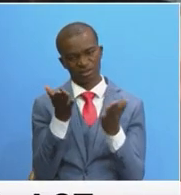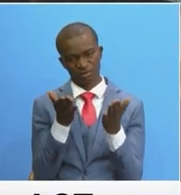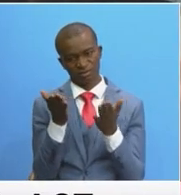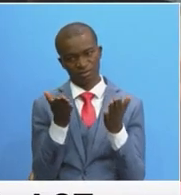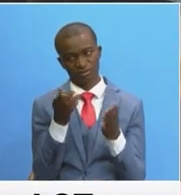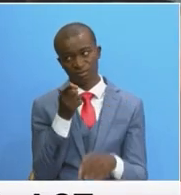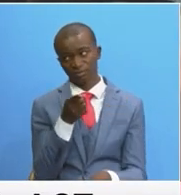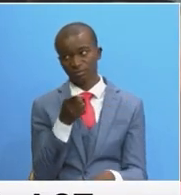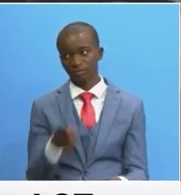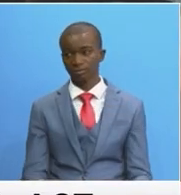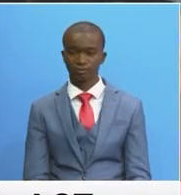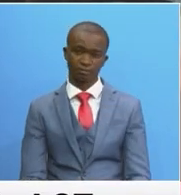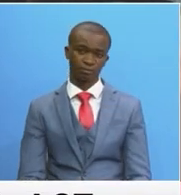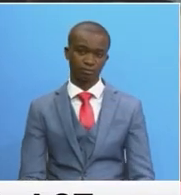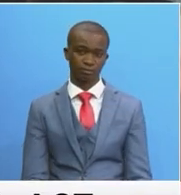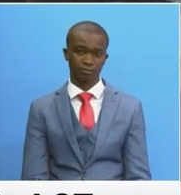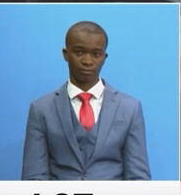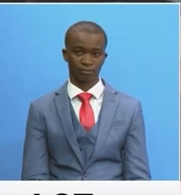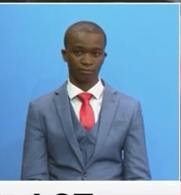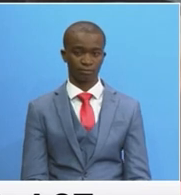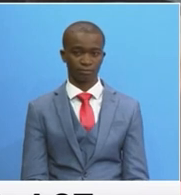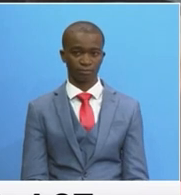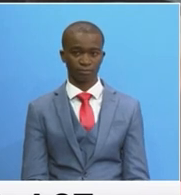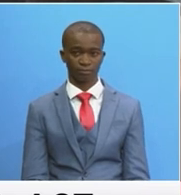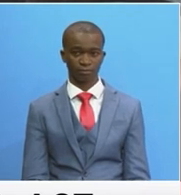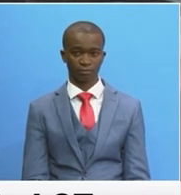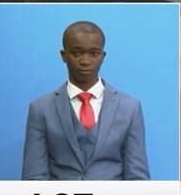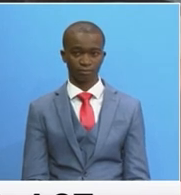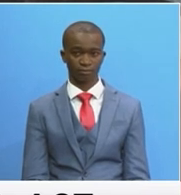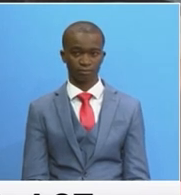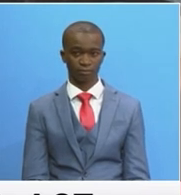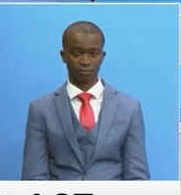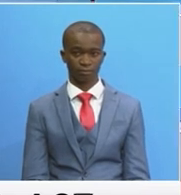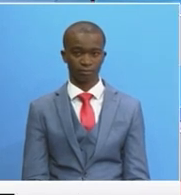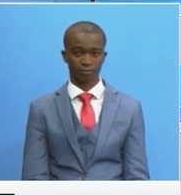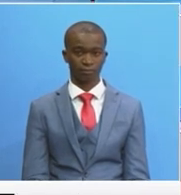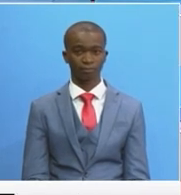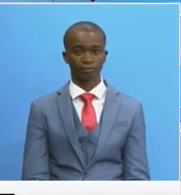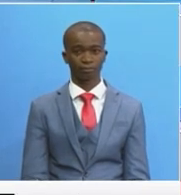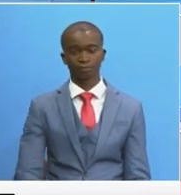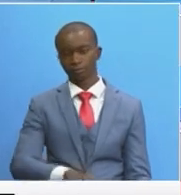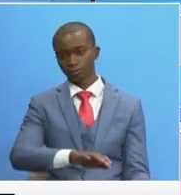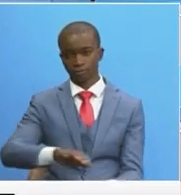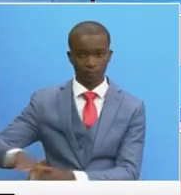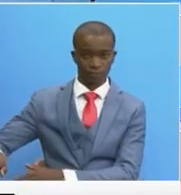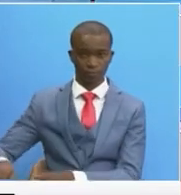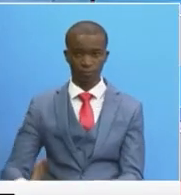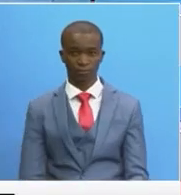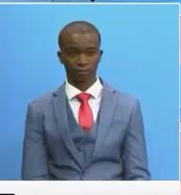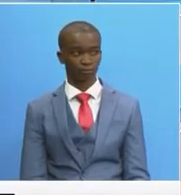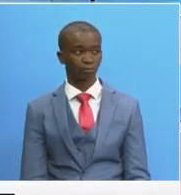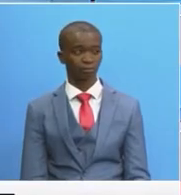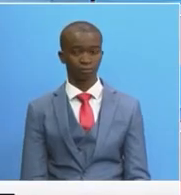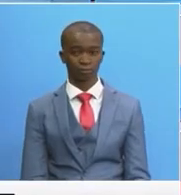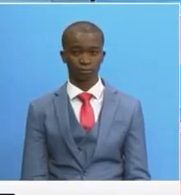Lombanya reporting for Zanis News in Chinsali District, Muchinga Province. From Chinga, we take you to